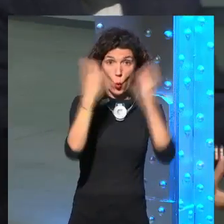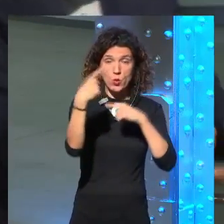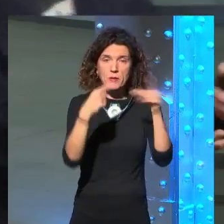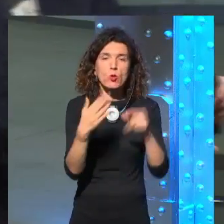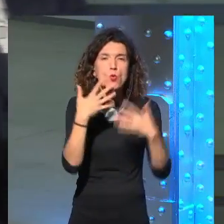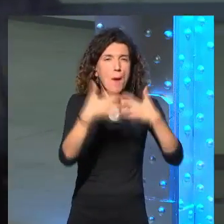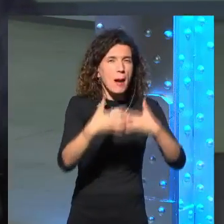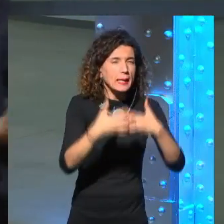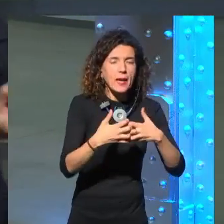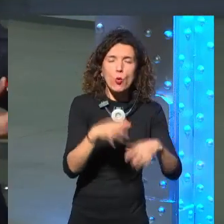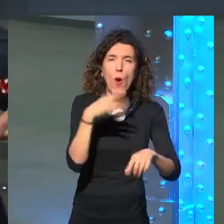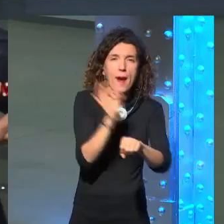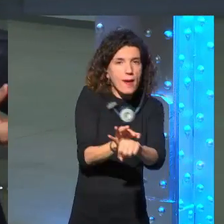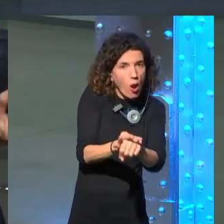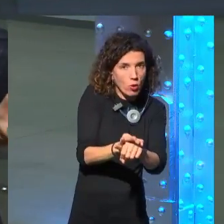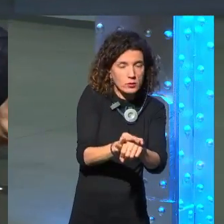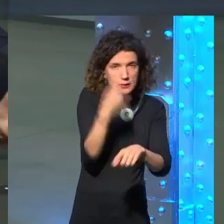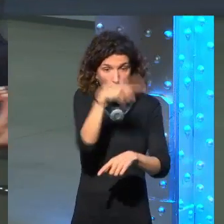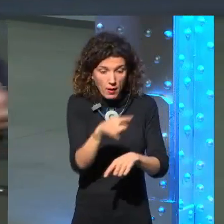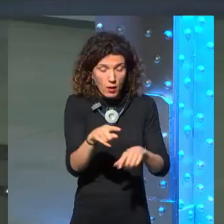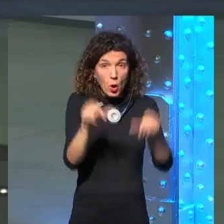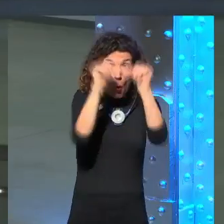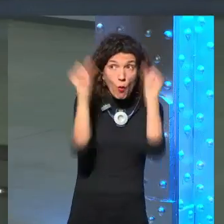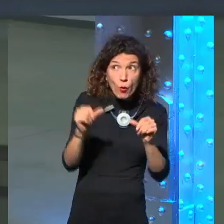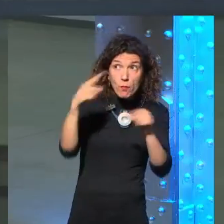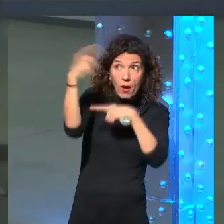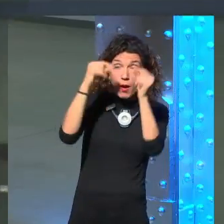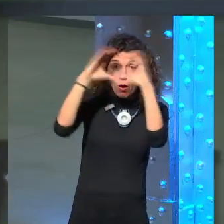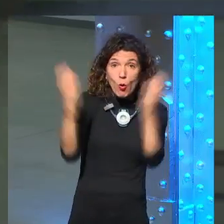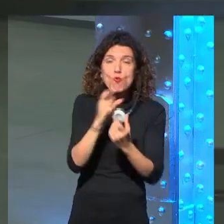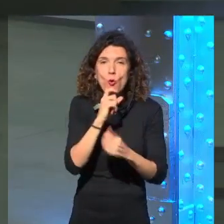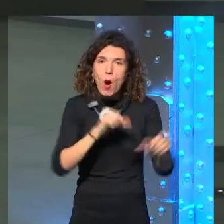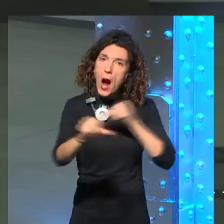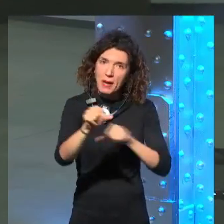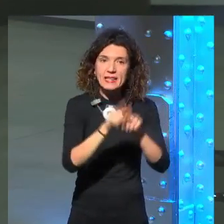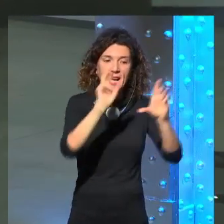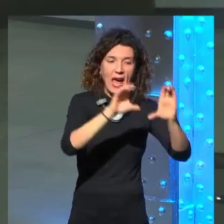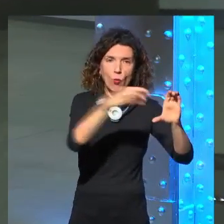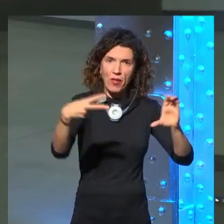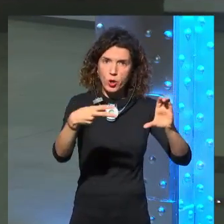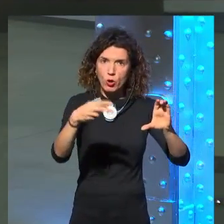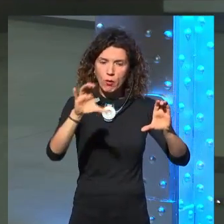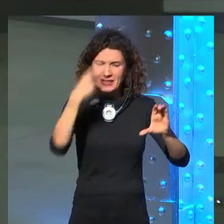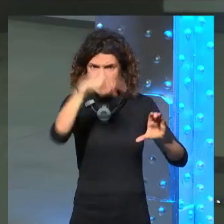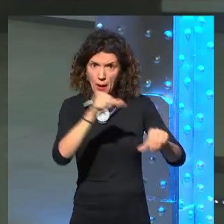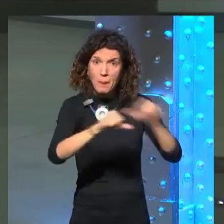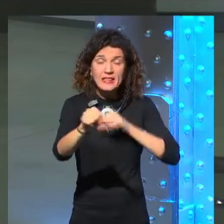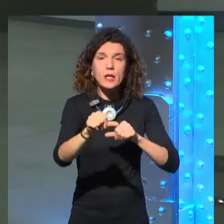that if you knew how the universe was set up now, you run the equations and you can know what's going to happen in the future.